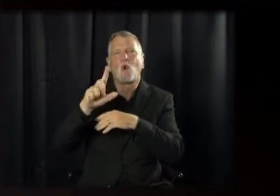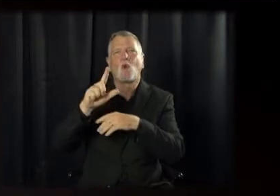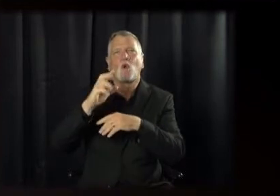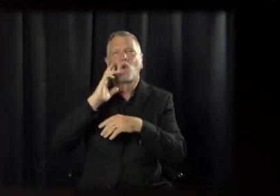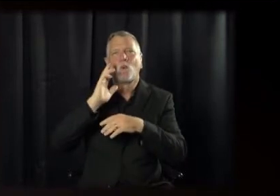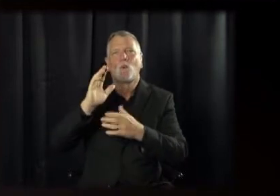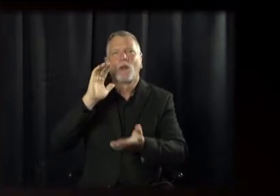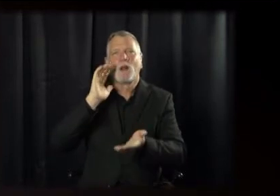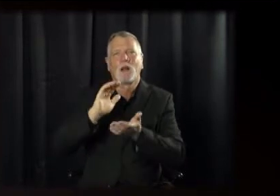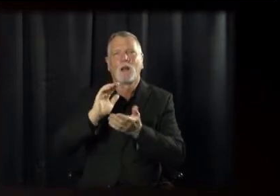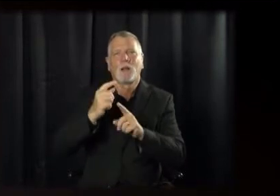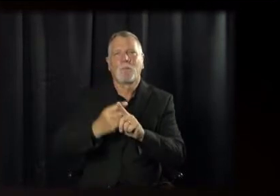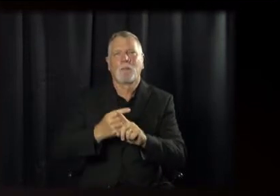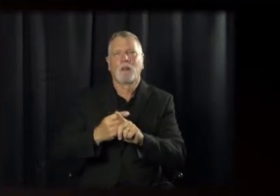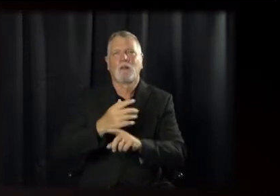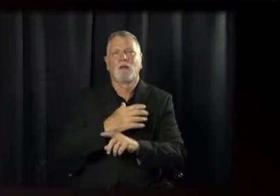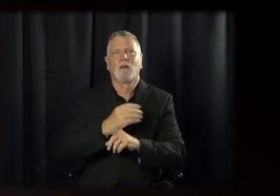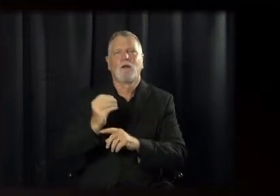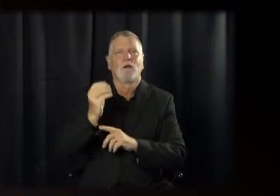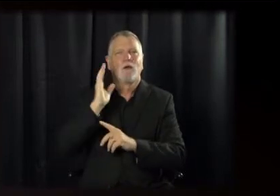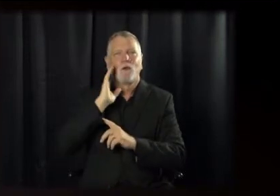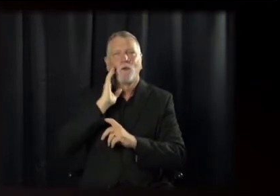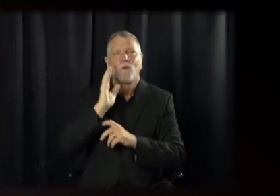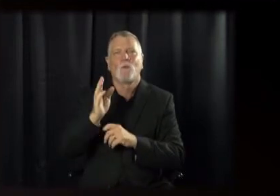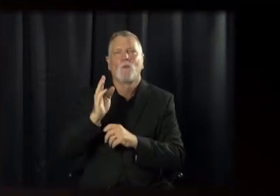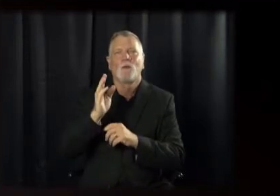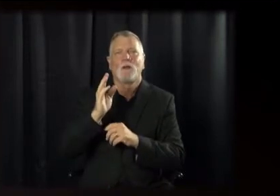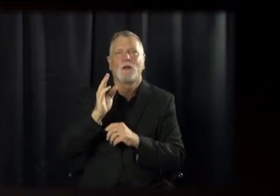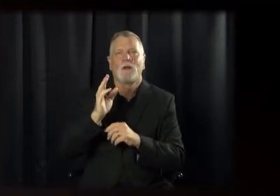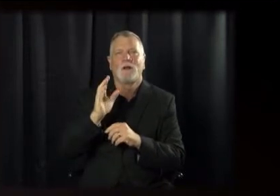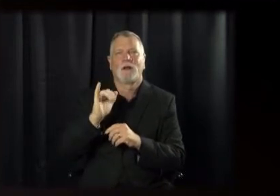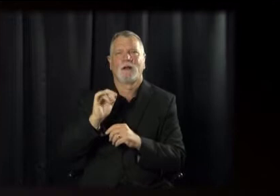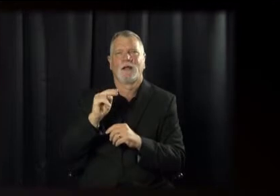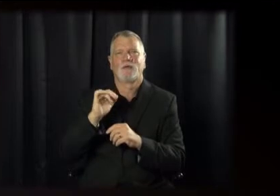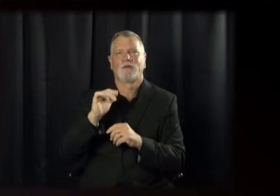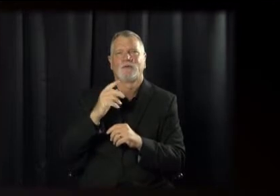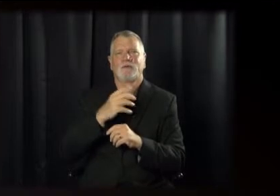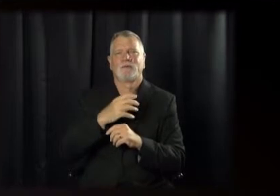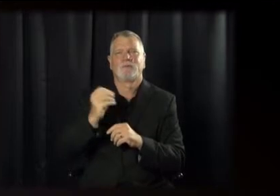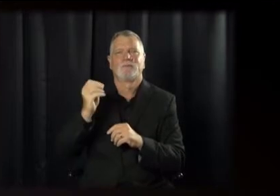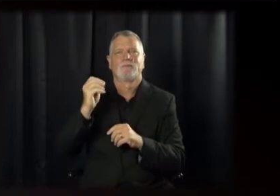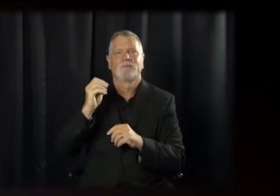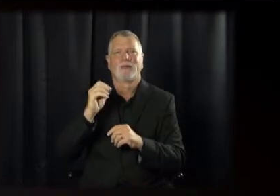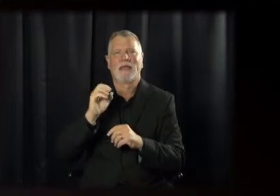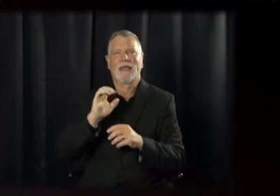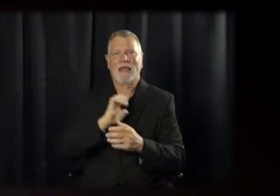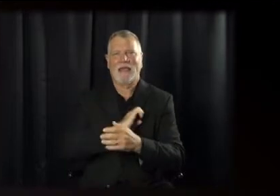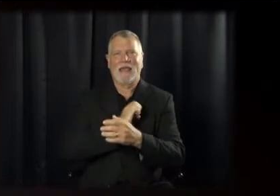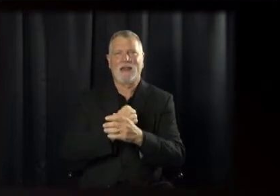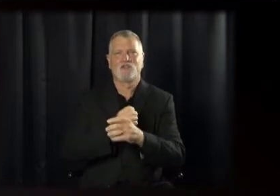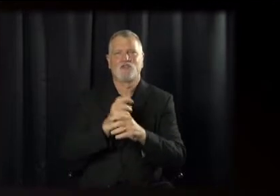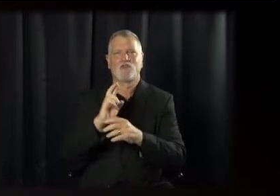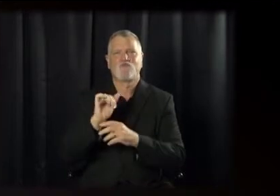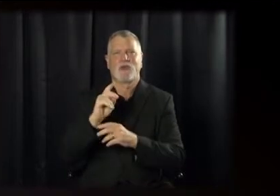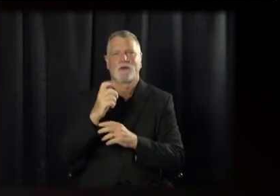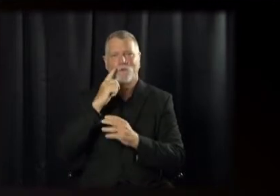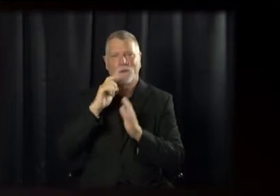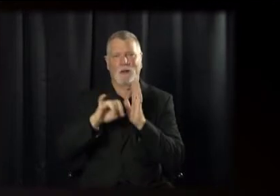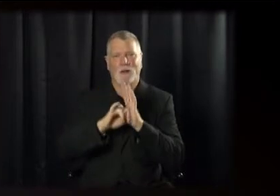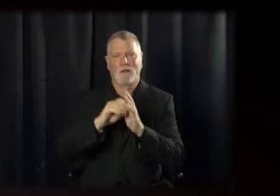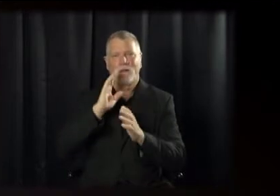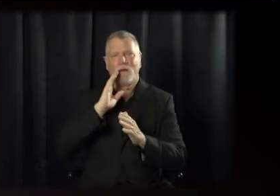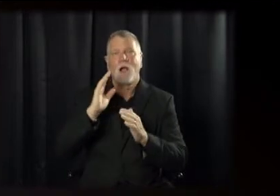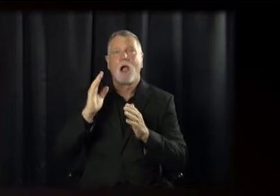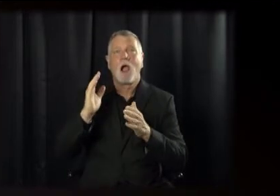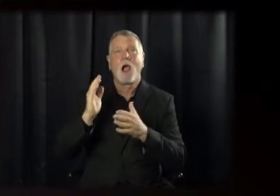consumption will decrease, offsetting any increase in the cents per kilowatt hour energy rate. As illustrated here, the average